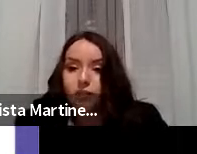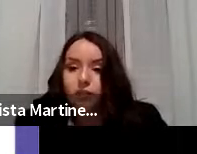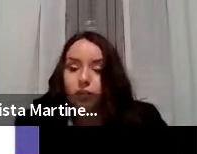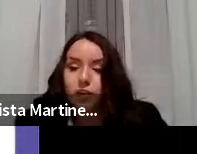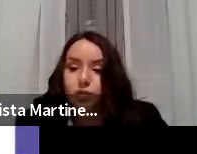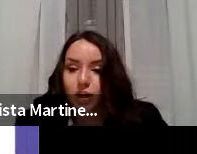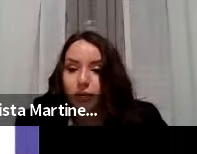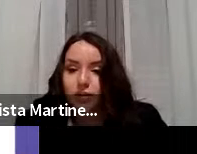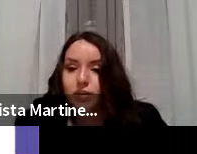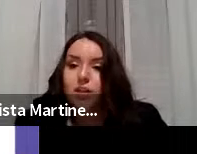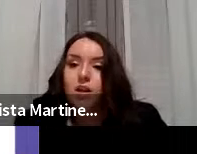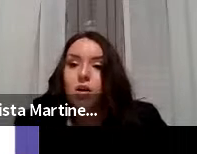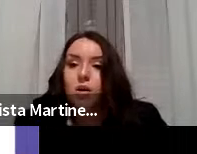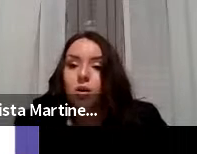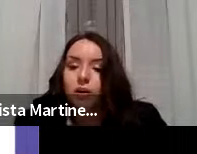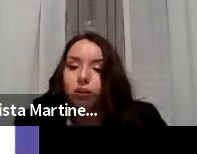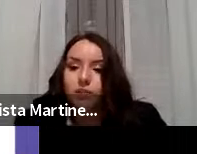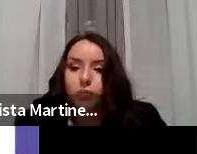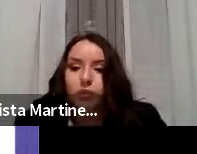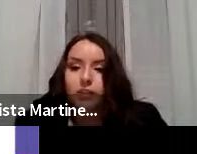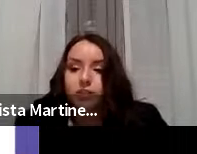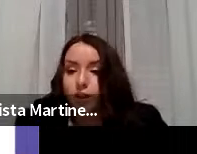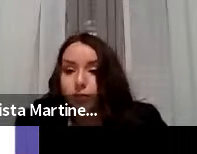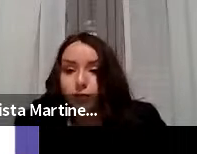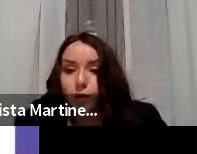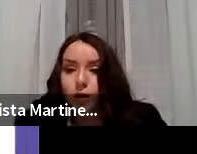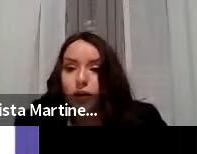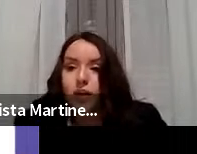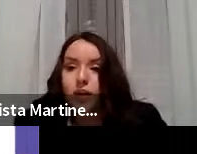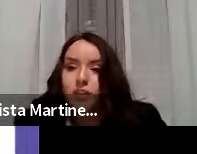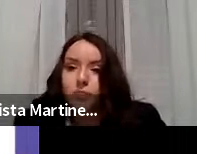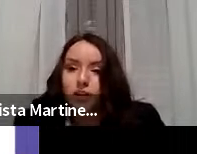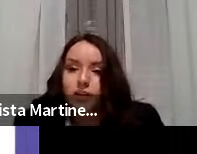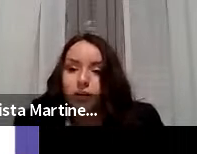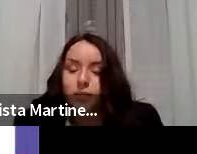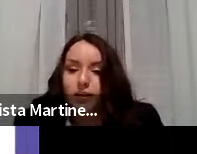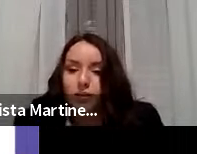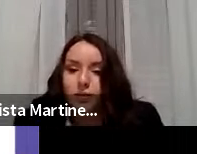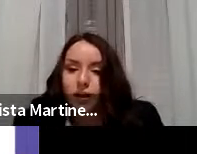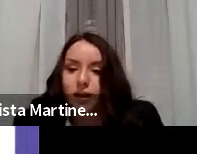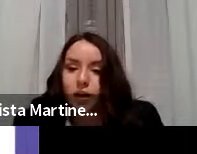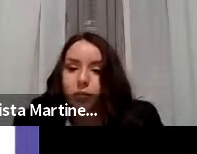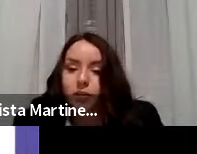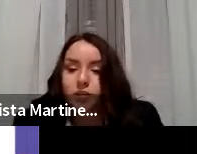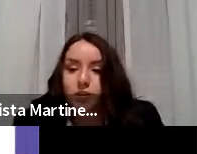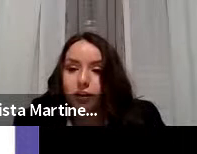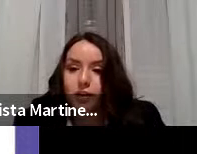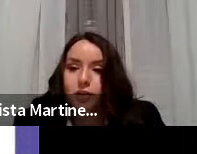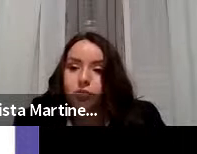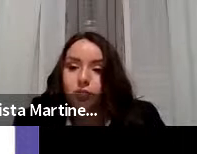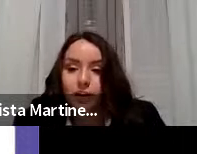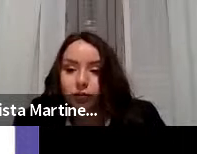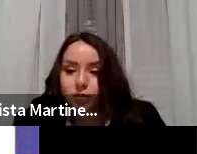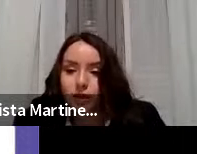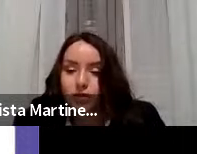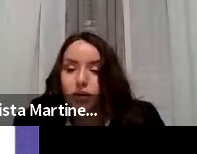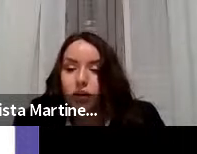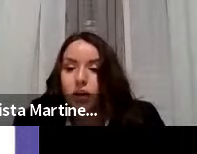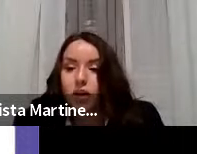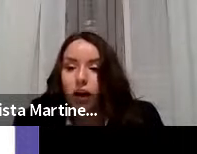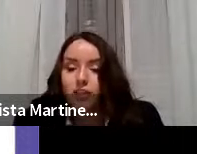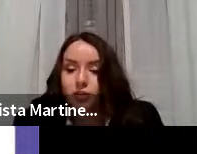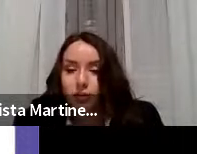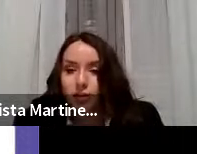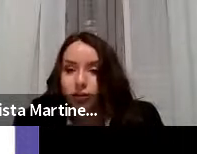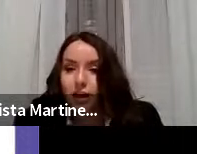transition of the new trimester or if they would like to start before. Just because some kids might need help, especially during those finals